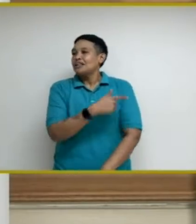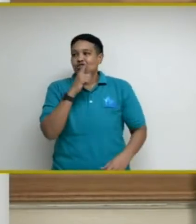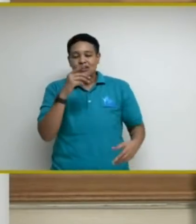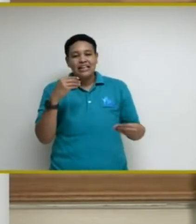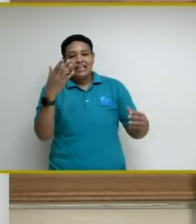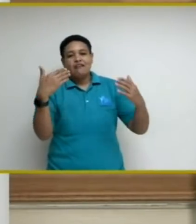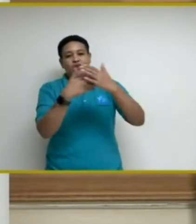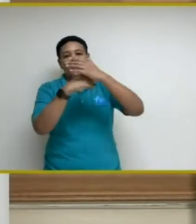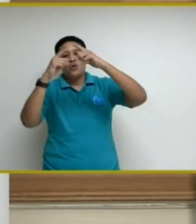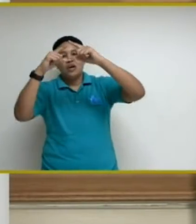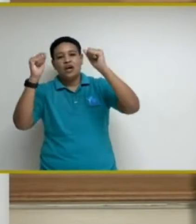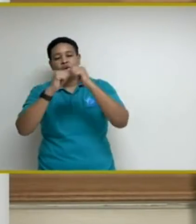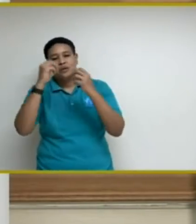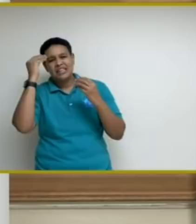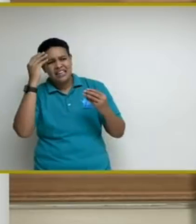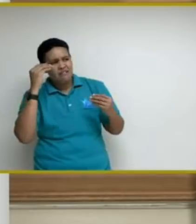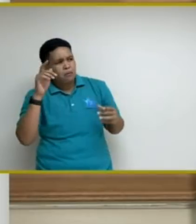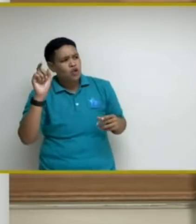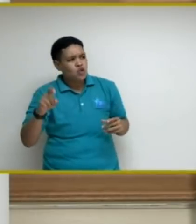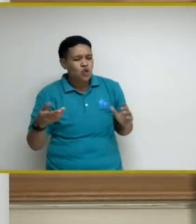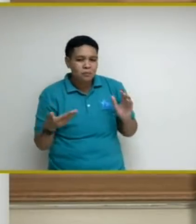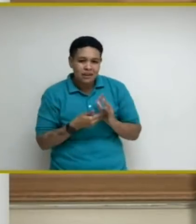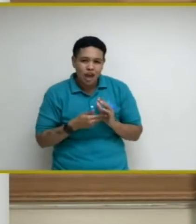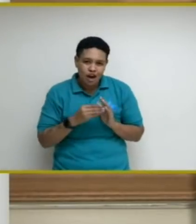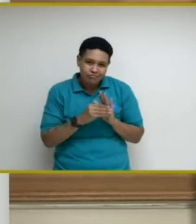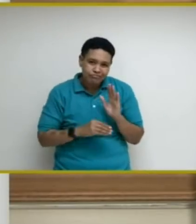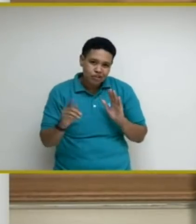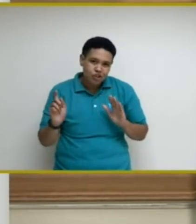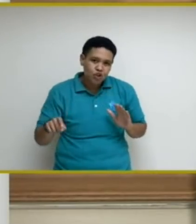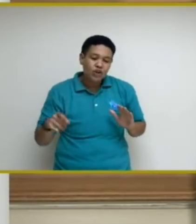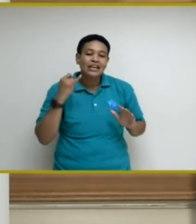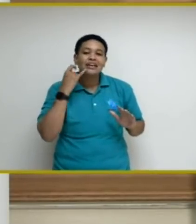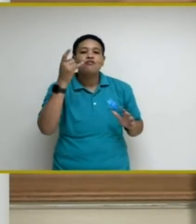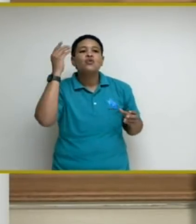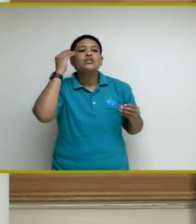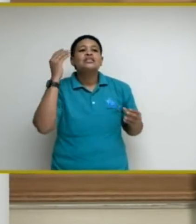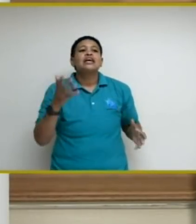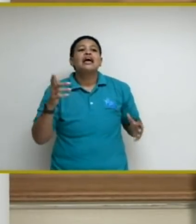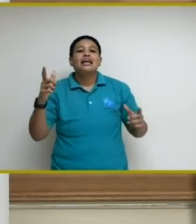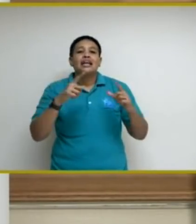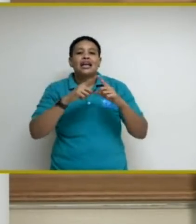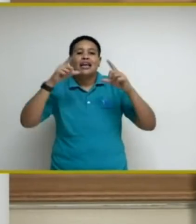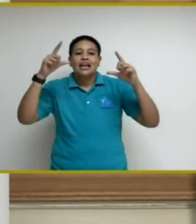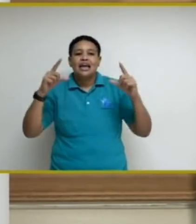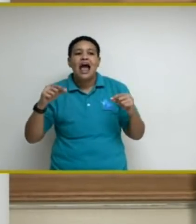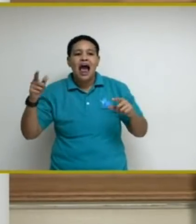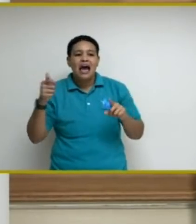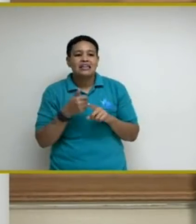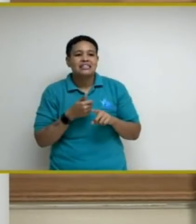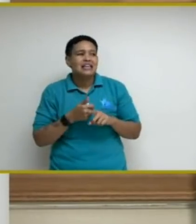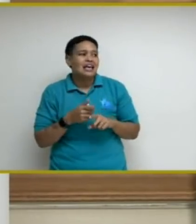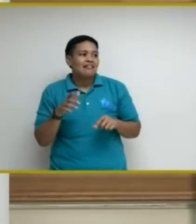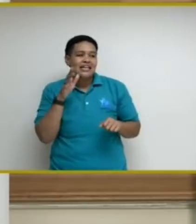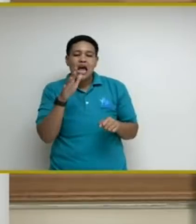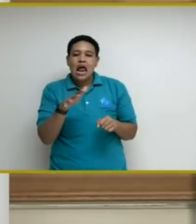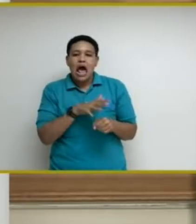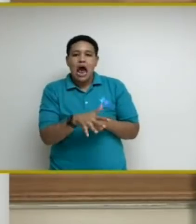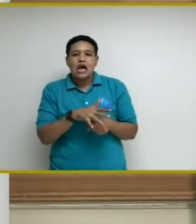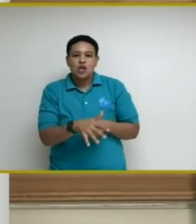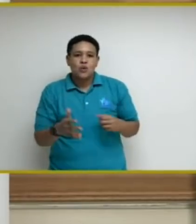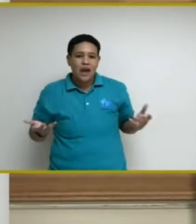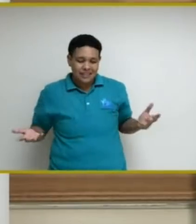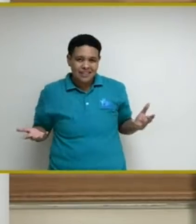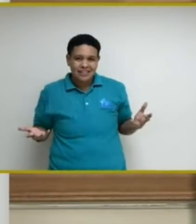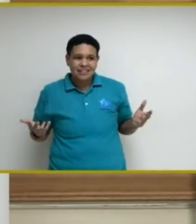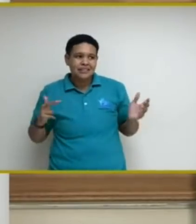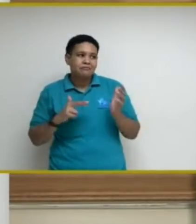the information that should be there. If you're saying, on the other hand, that the card is just inadequate,